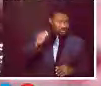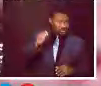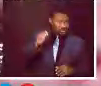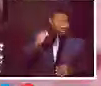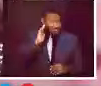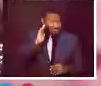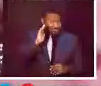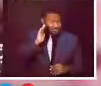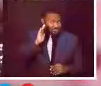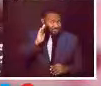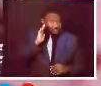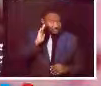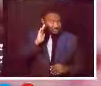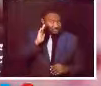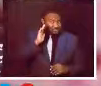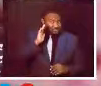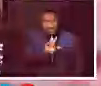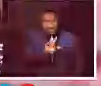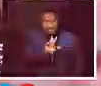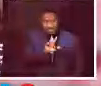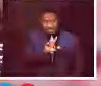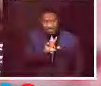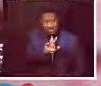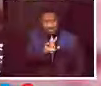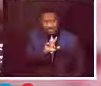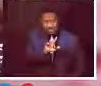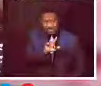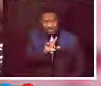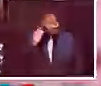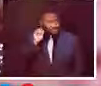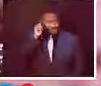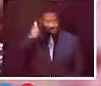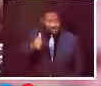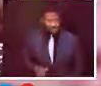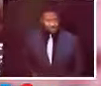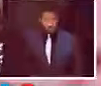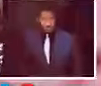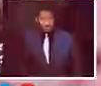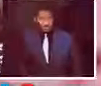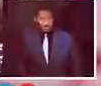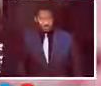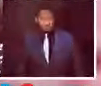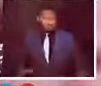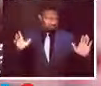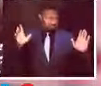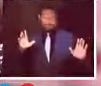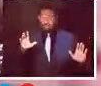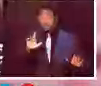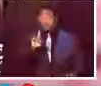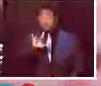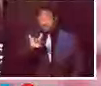at tomorrow. You are 183 today. Think about tomorrow. I'm saying that 187, very well. With